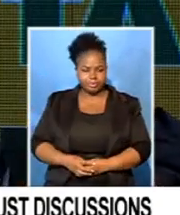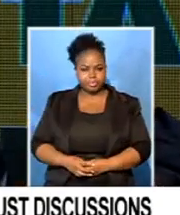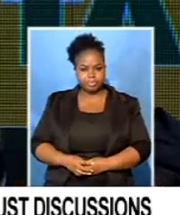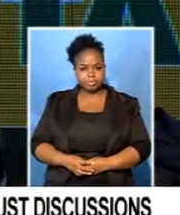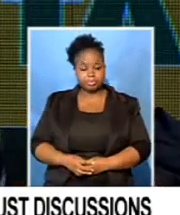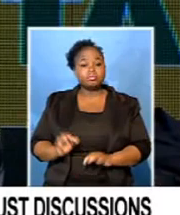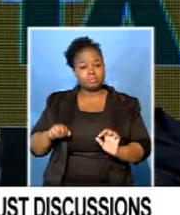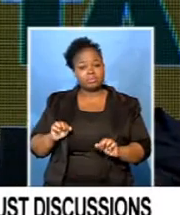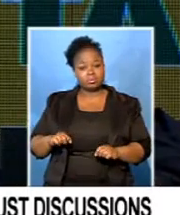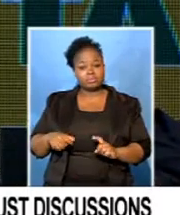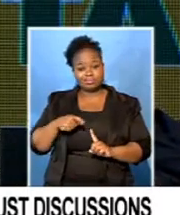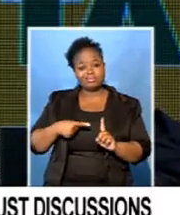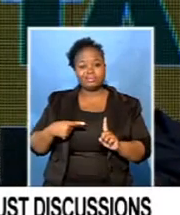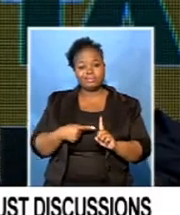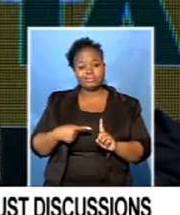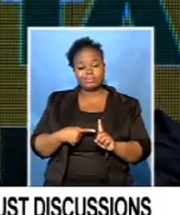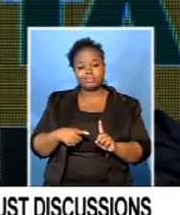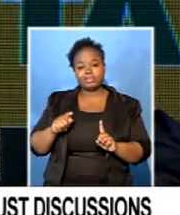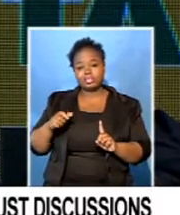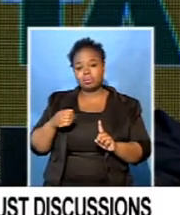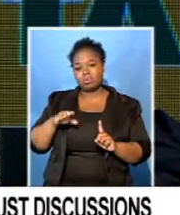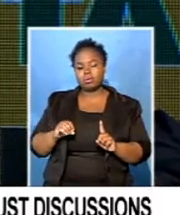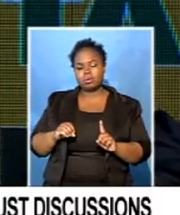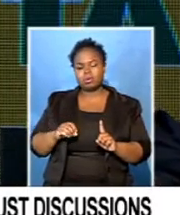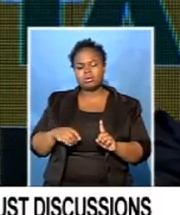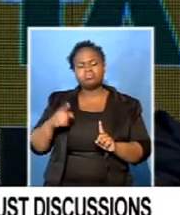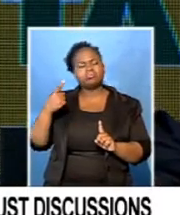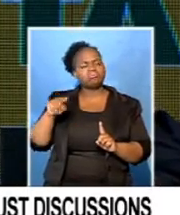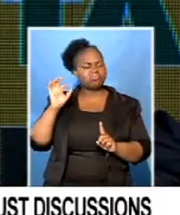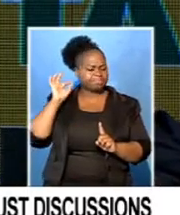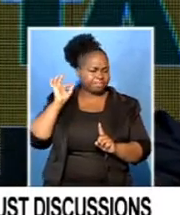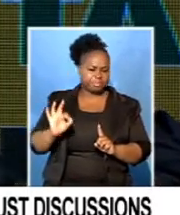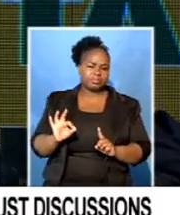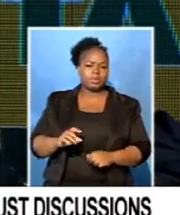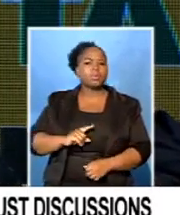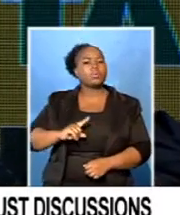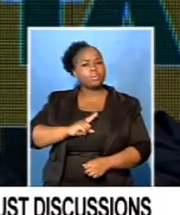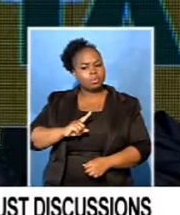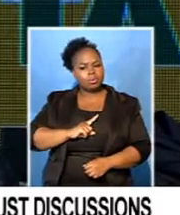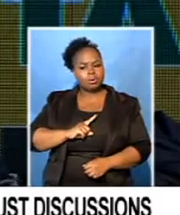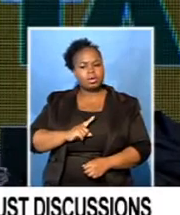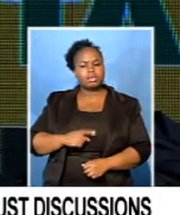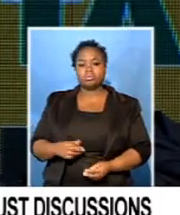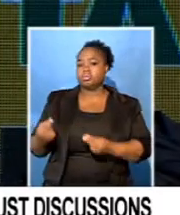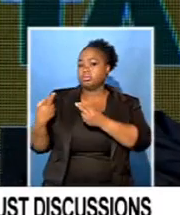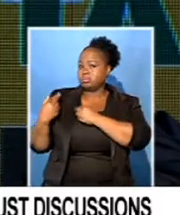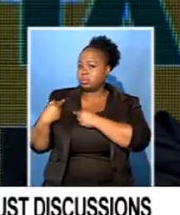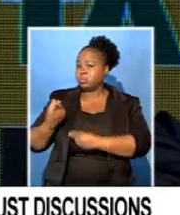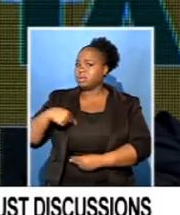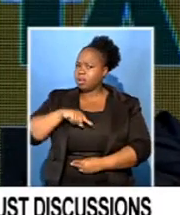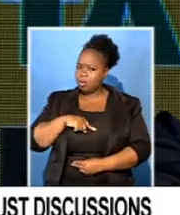Indeed, OR was so right. We have a duty to sharpen